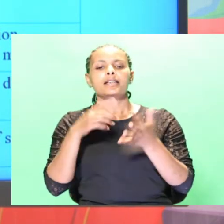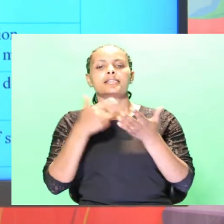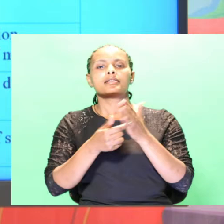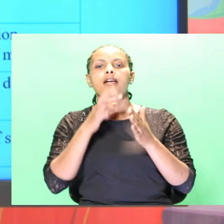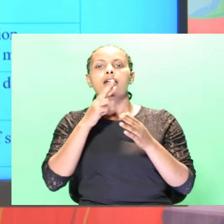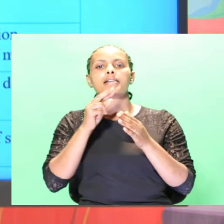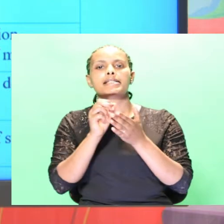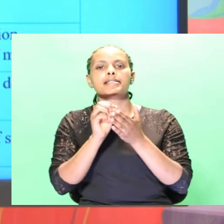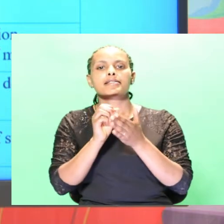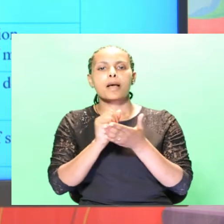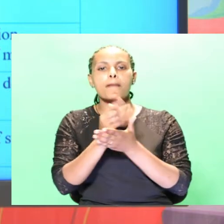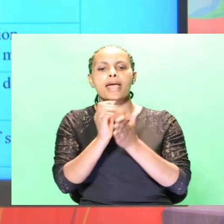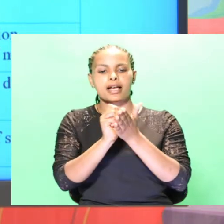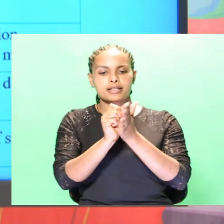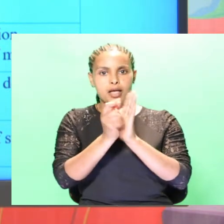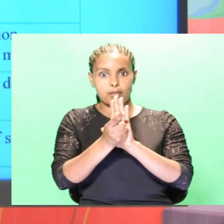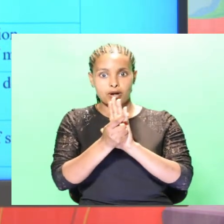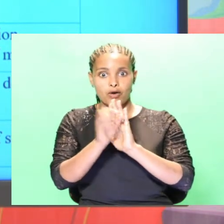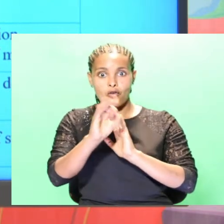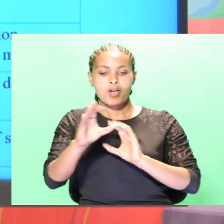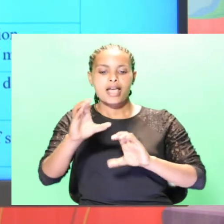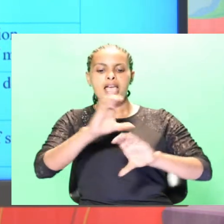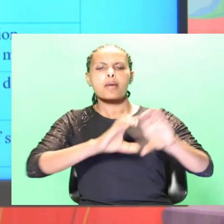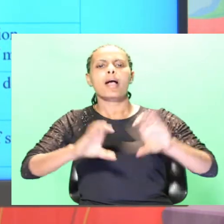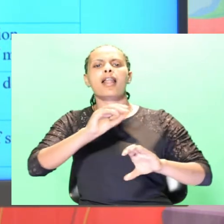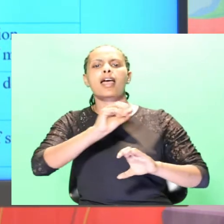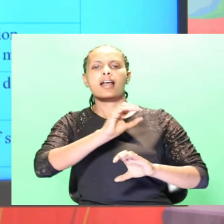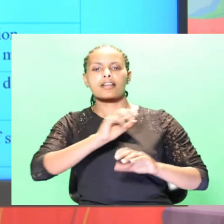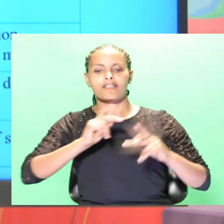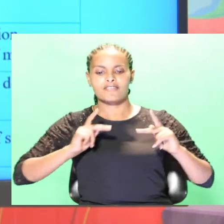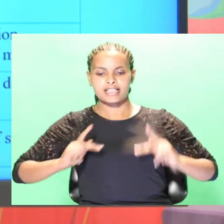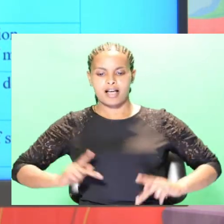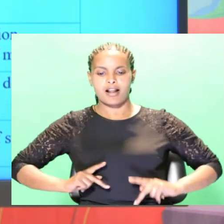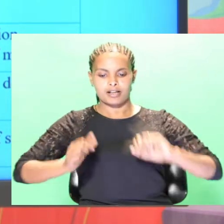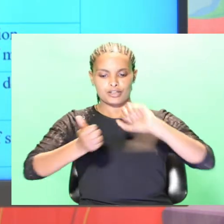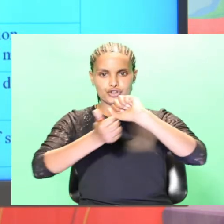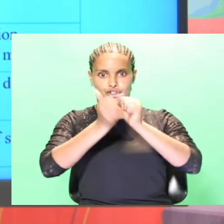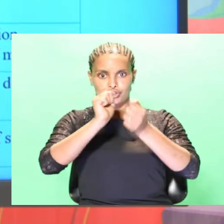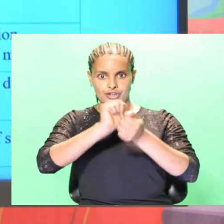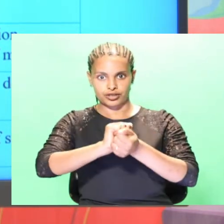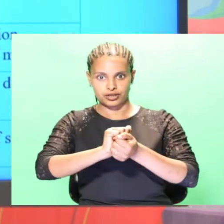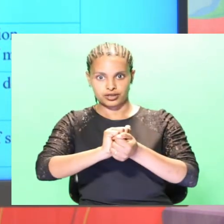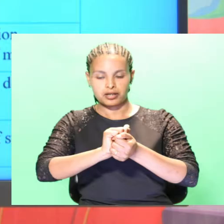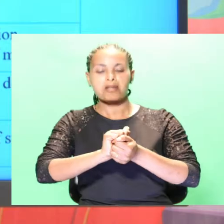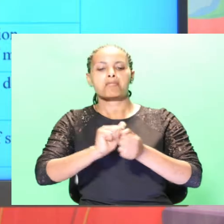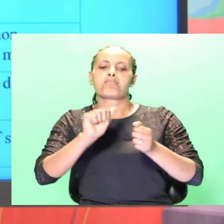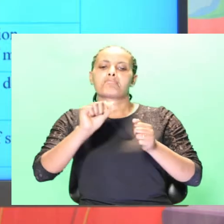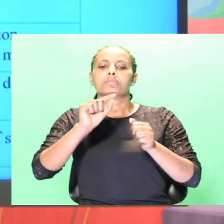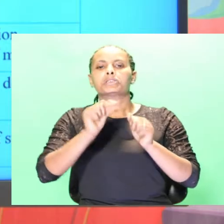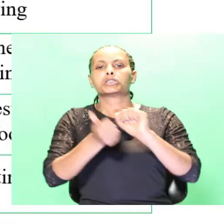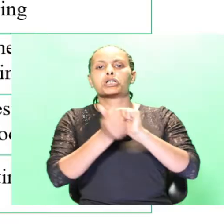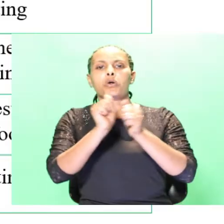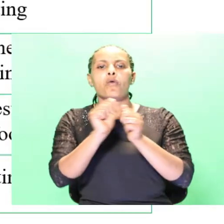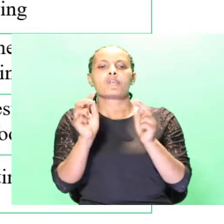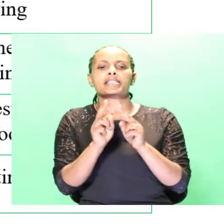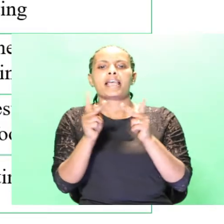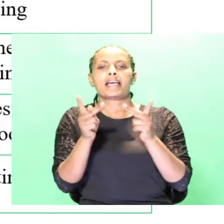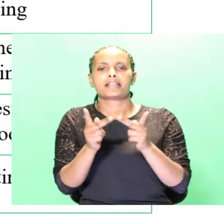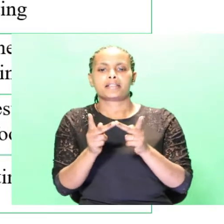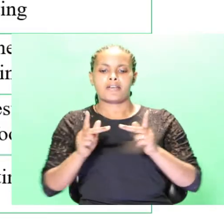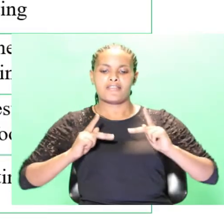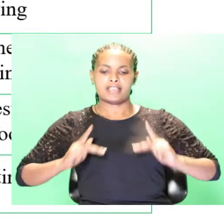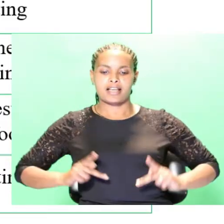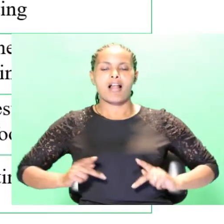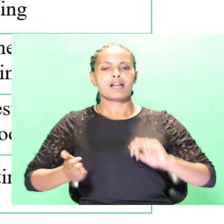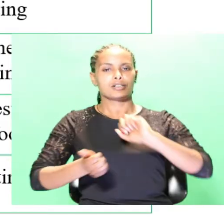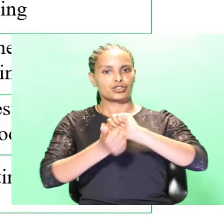These are some examples of chemical and physical changes. Change of states is an example of